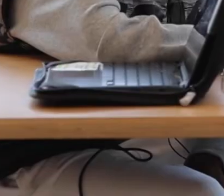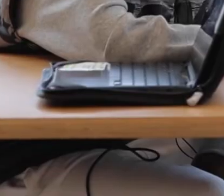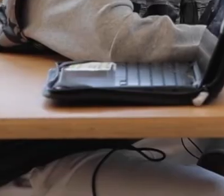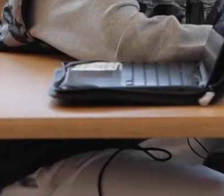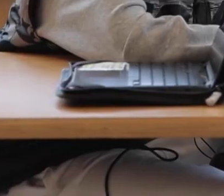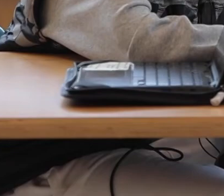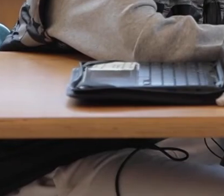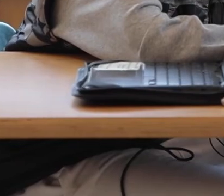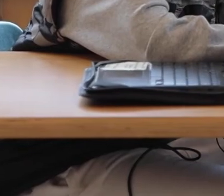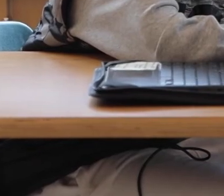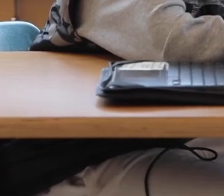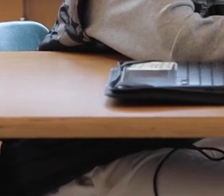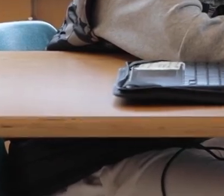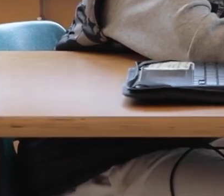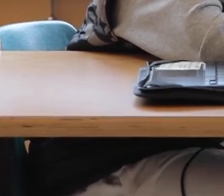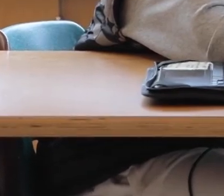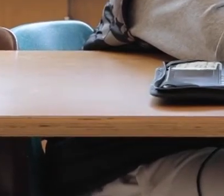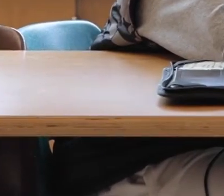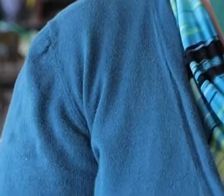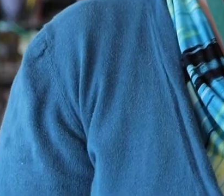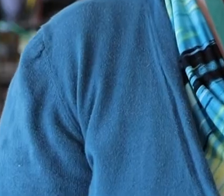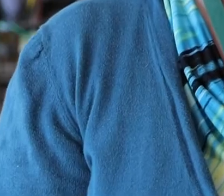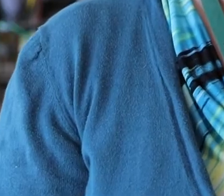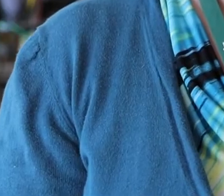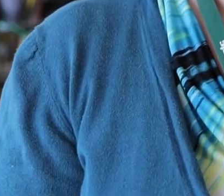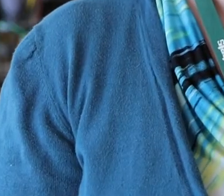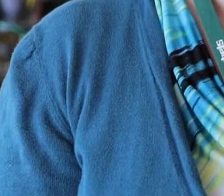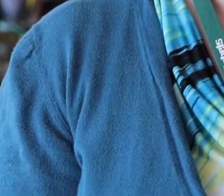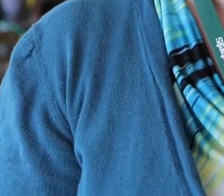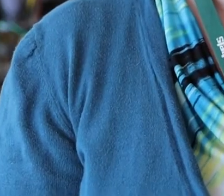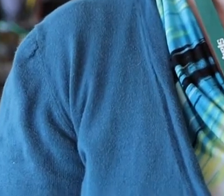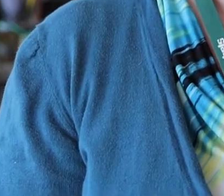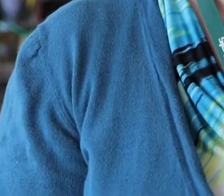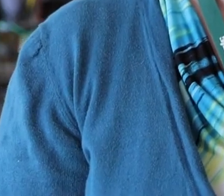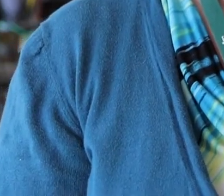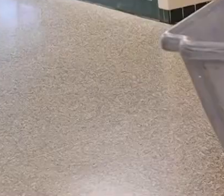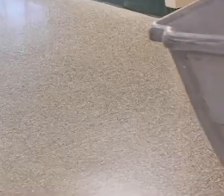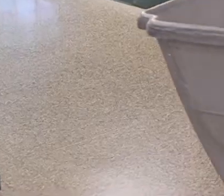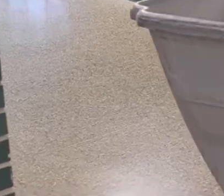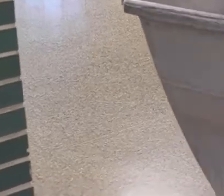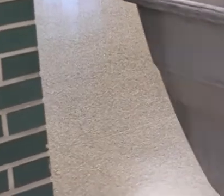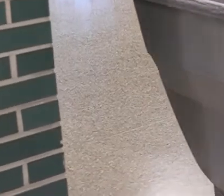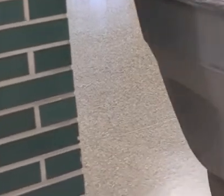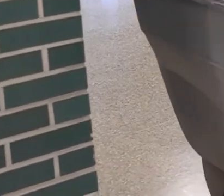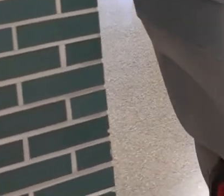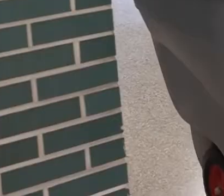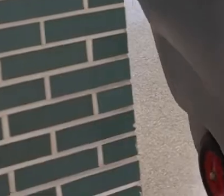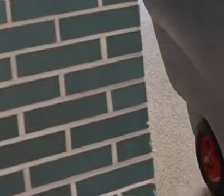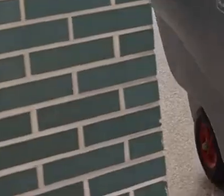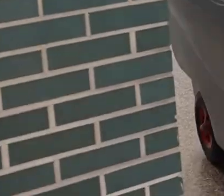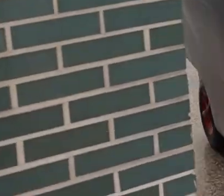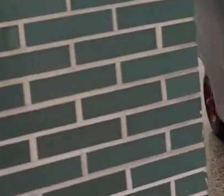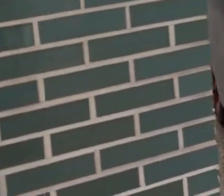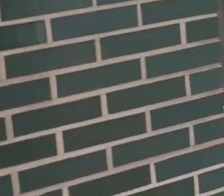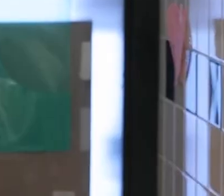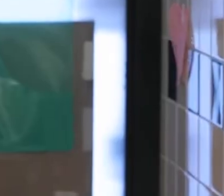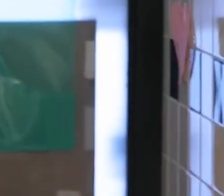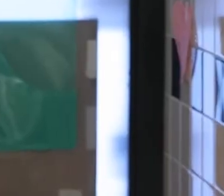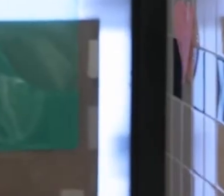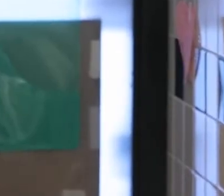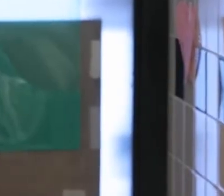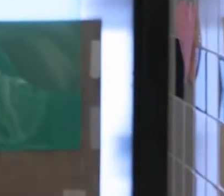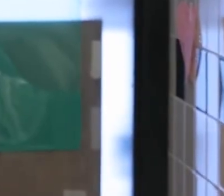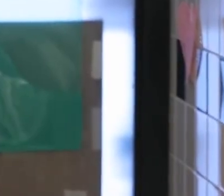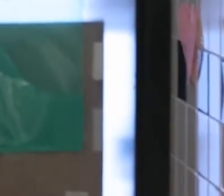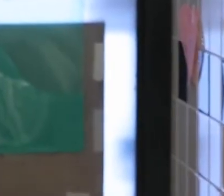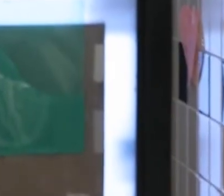Mr. Kelly is a joy to work with. He's very responsible, friendly, reliable. He kind of is